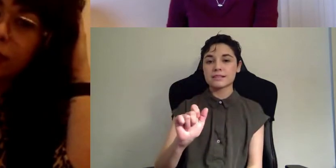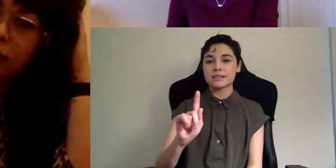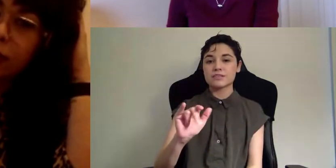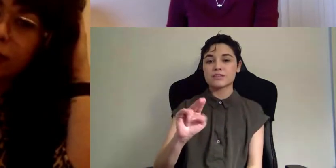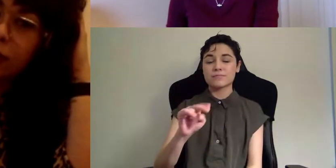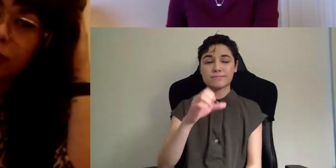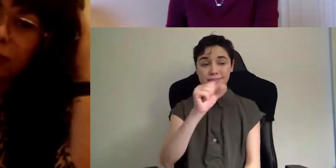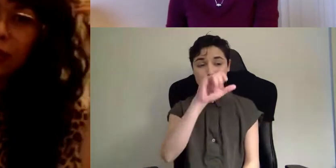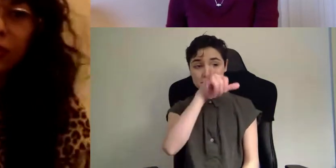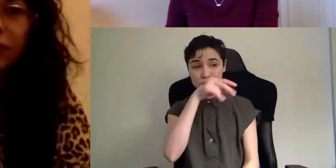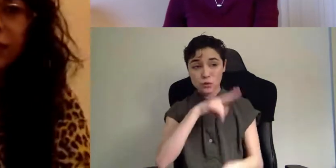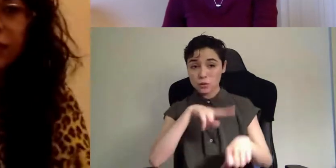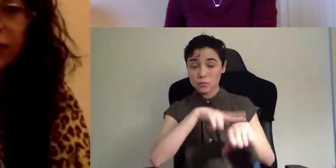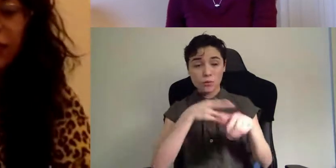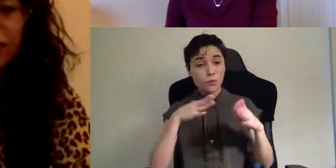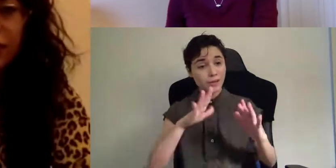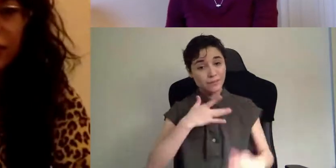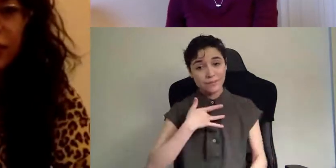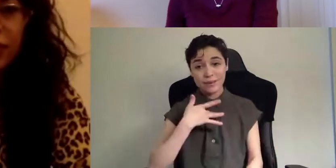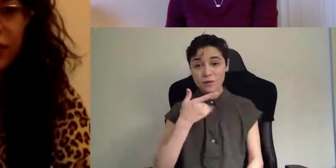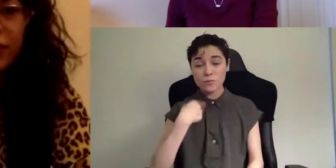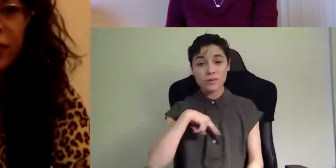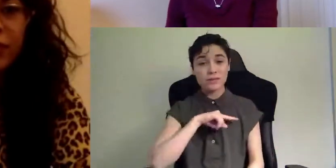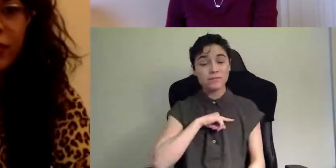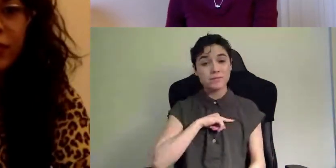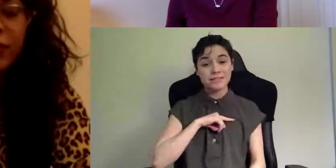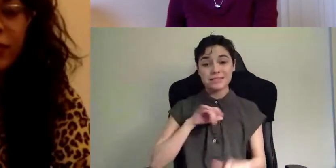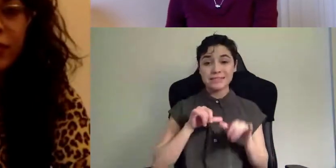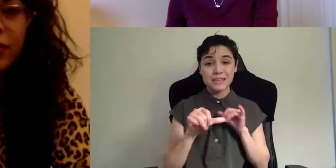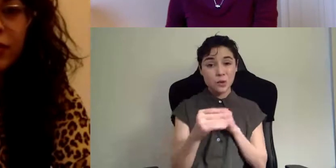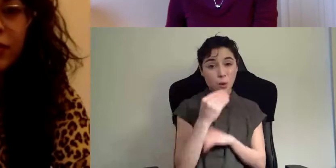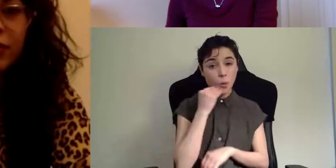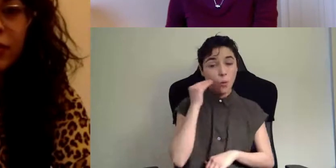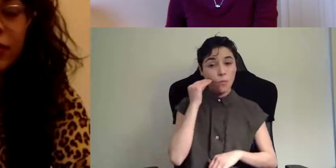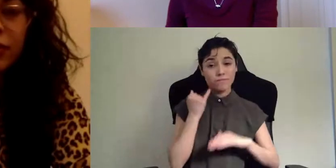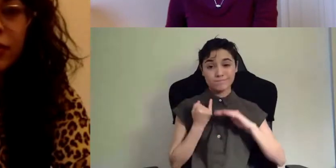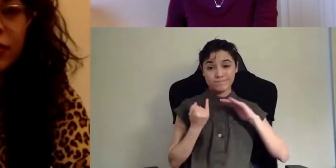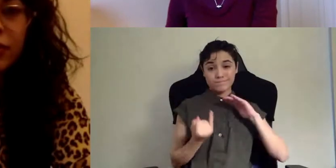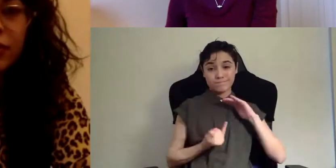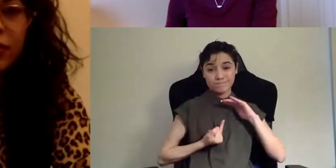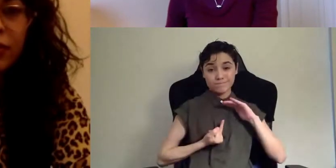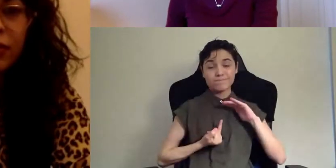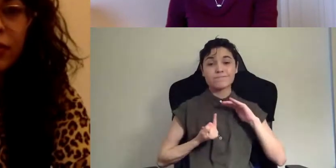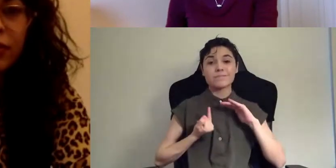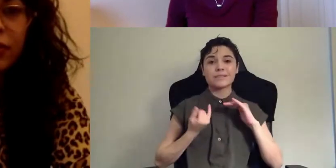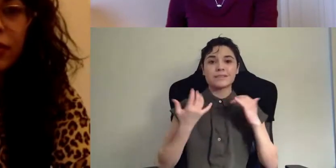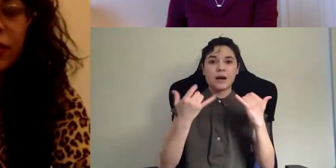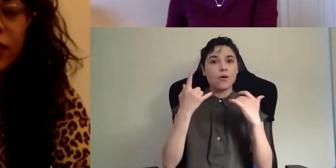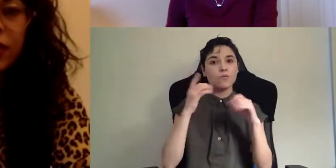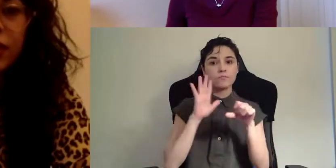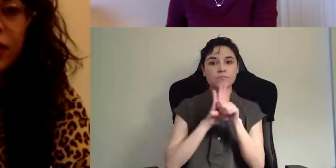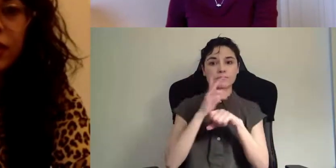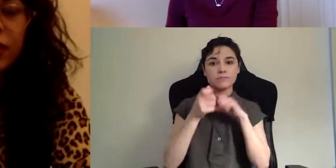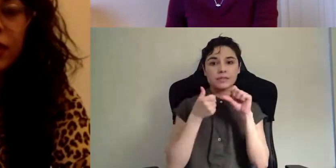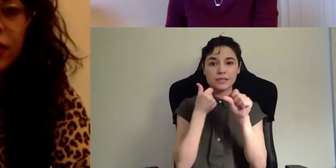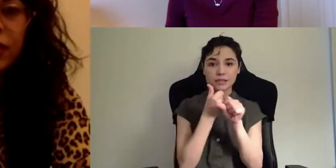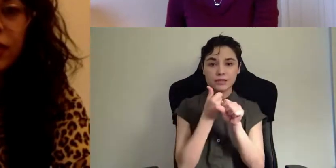now. And the summer has, the impending summer has given us